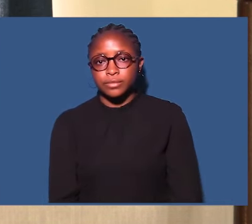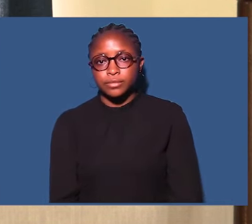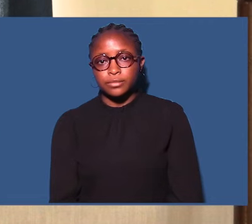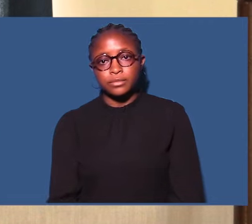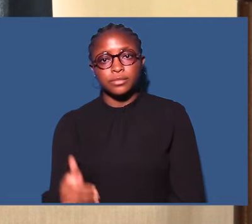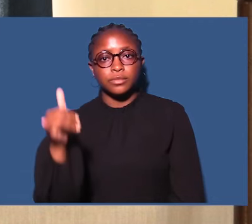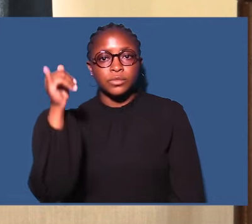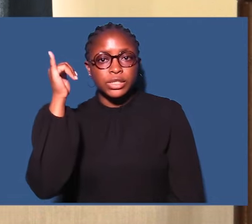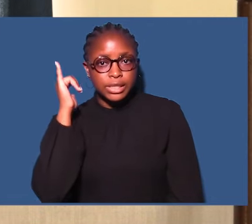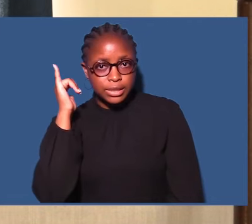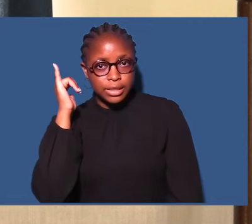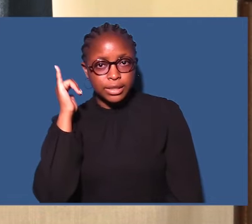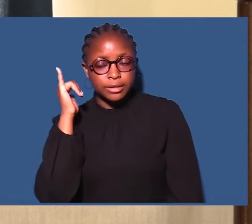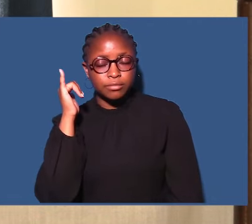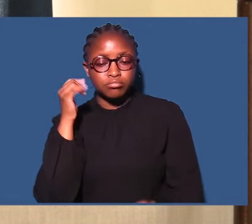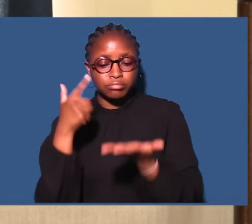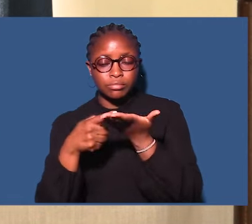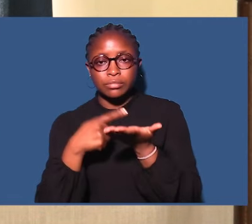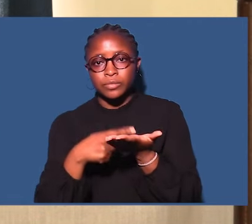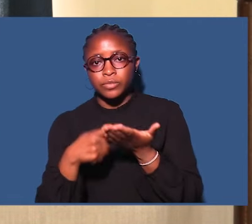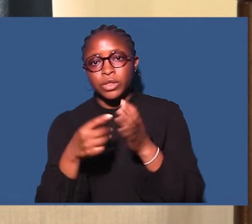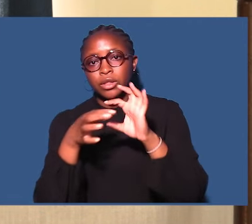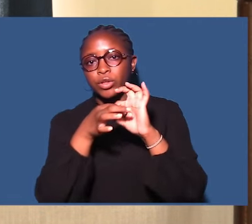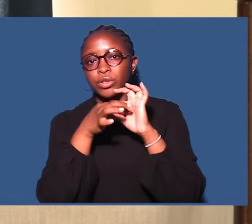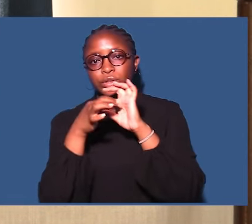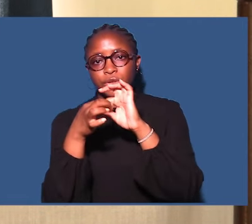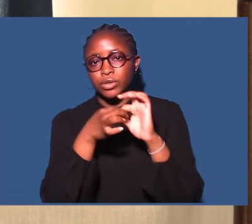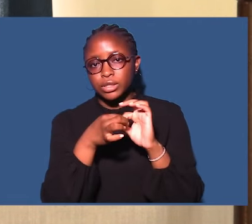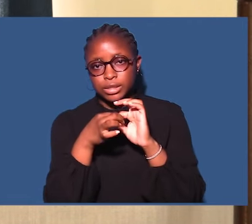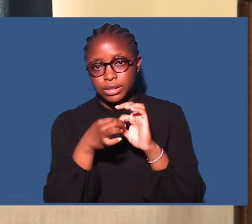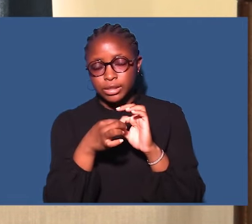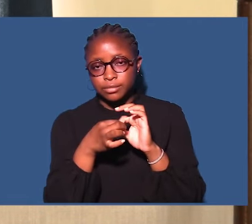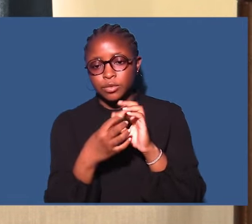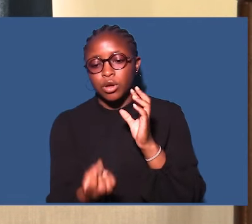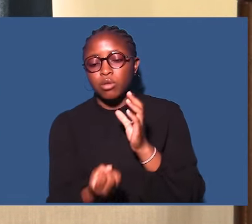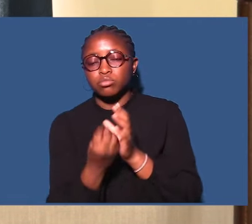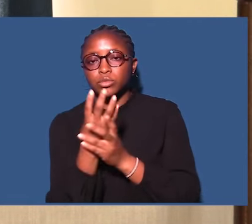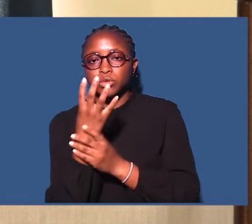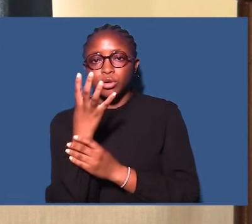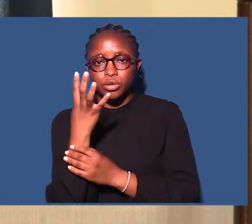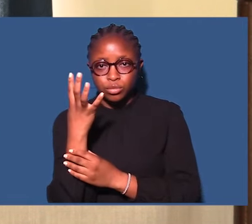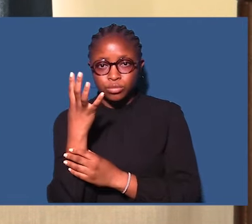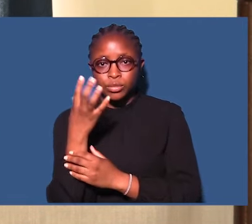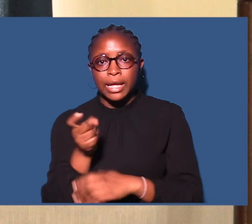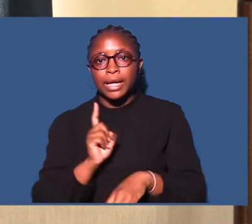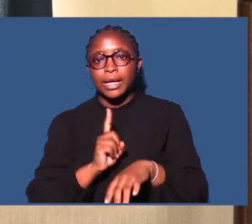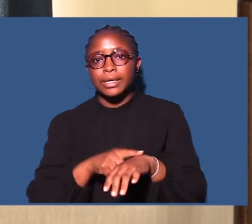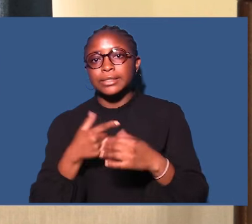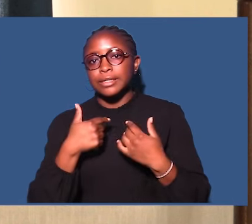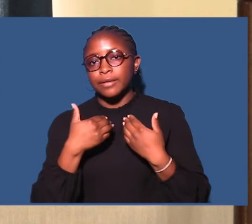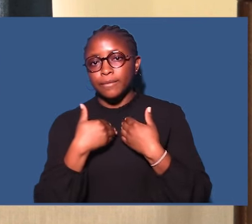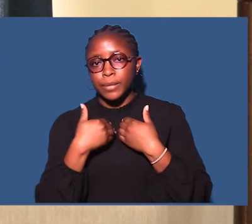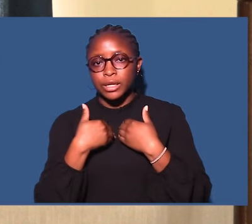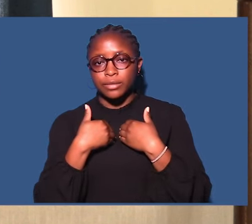Yesterday we looked at that the unity thrives when there is humility.